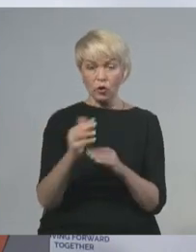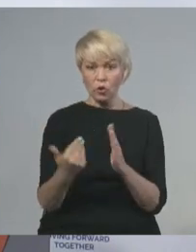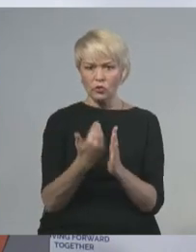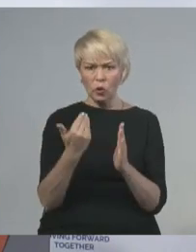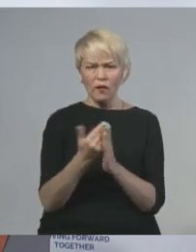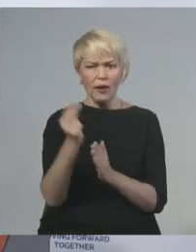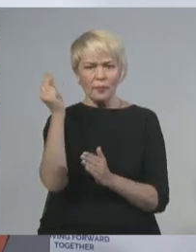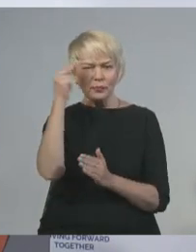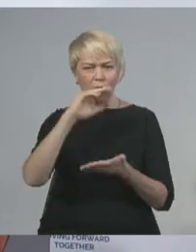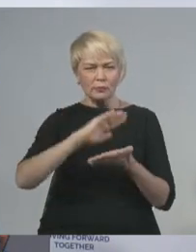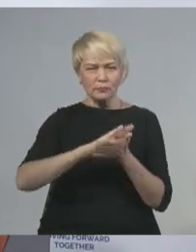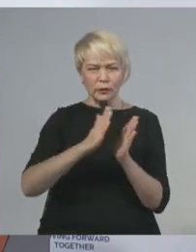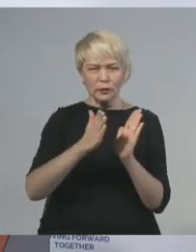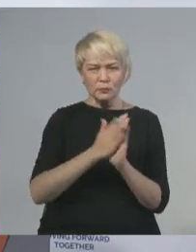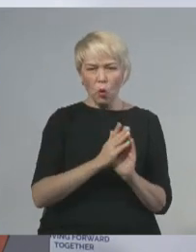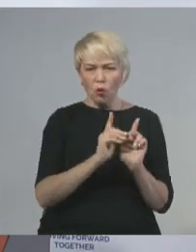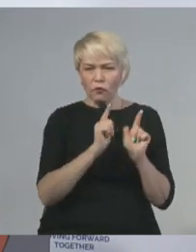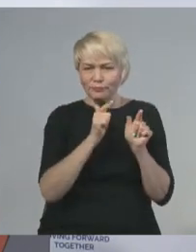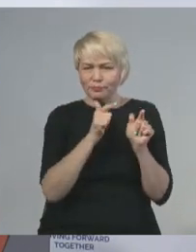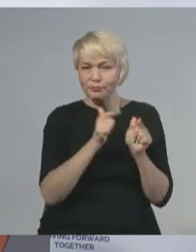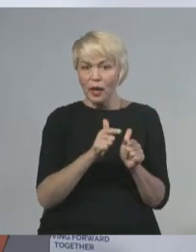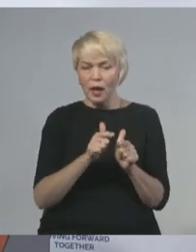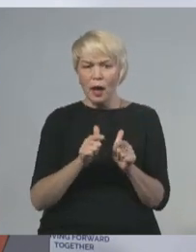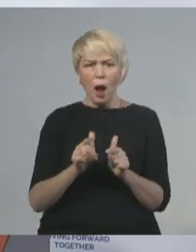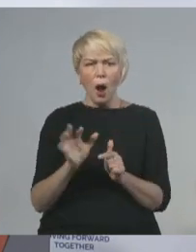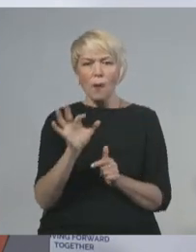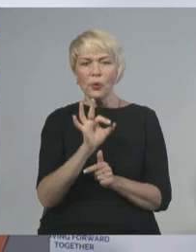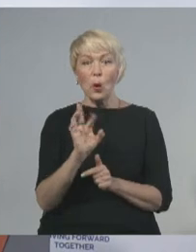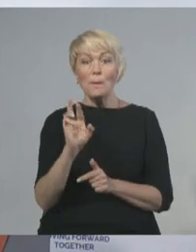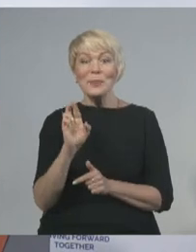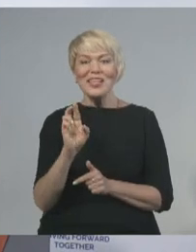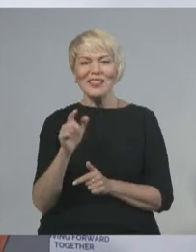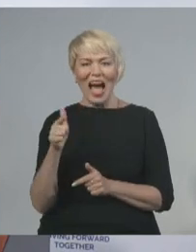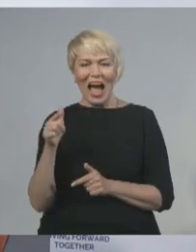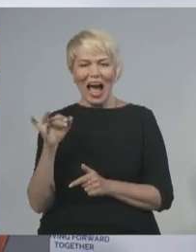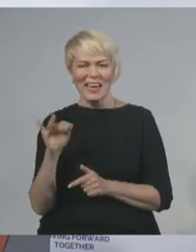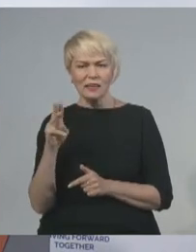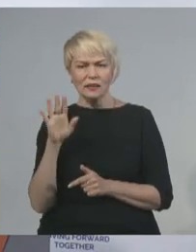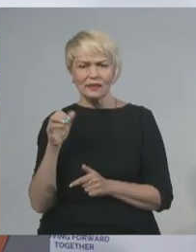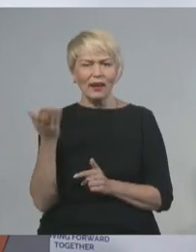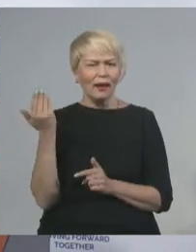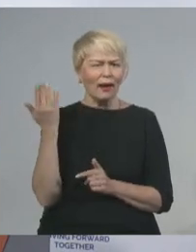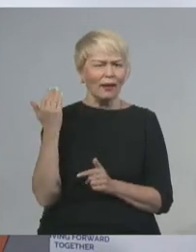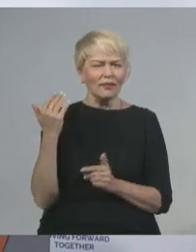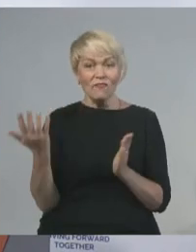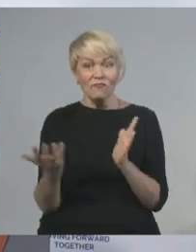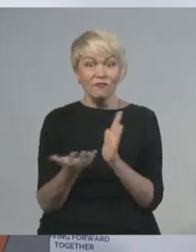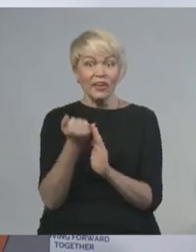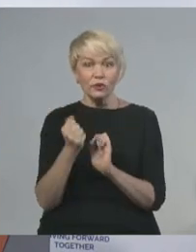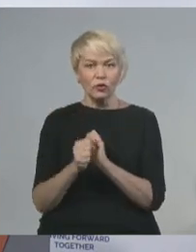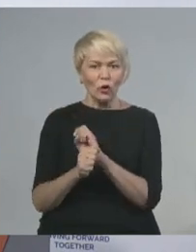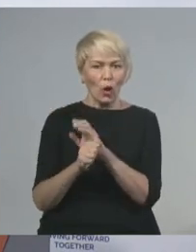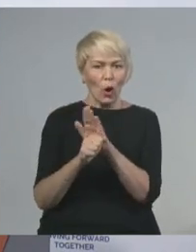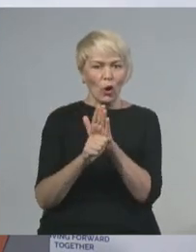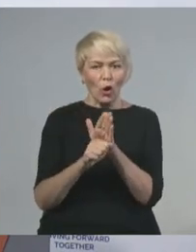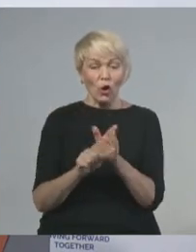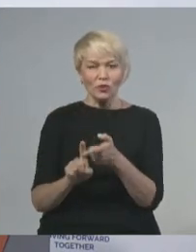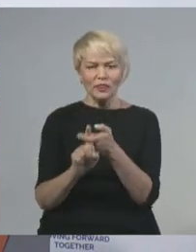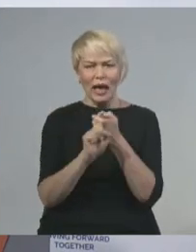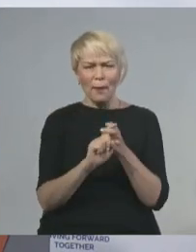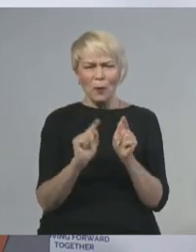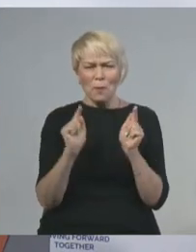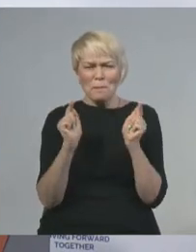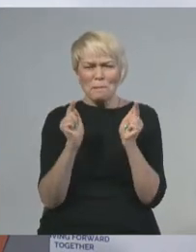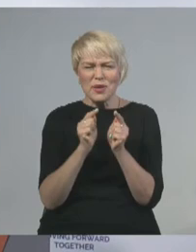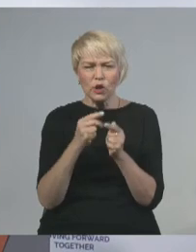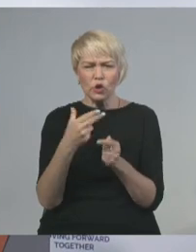about about bill gates spreading the coronavirus or the chips that uh will be inserted